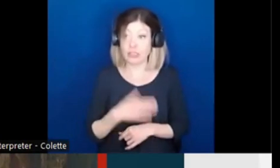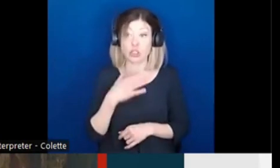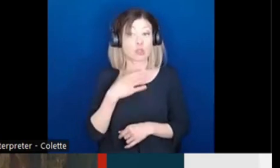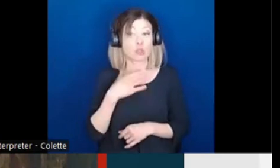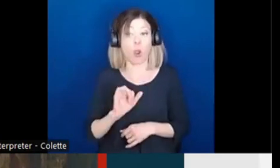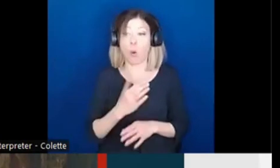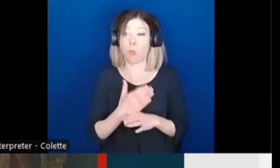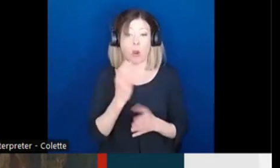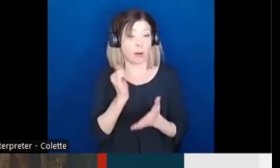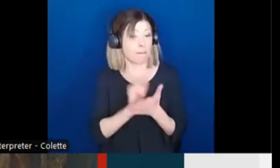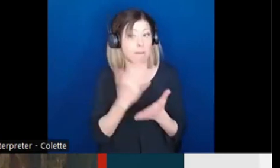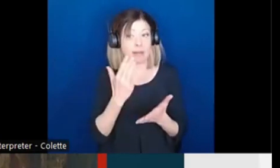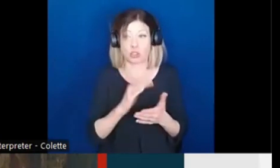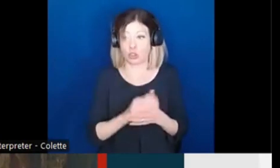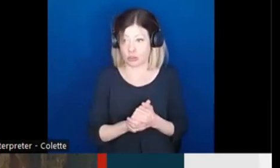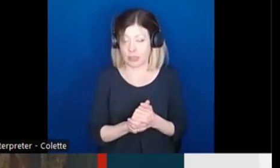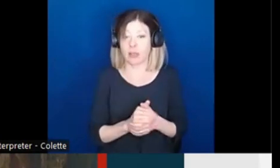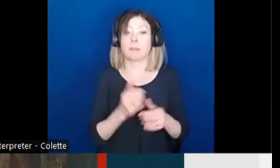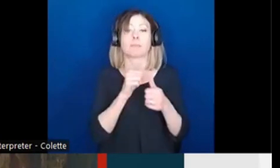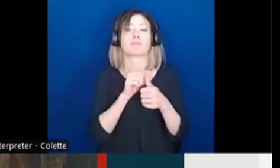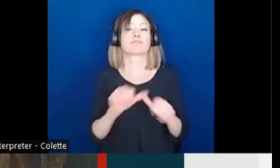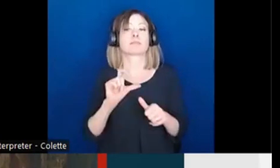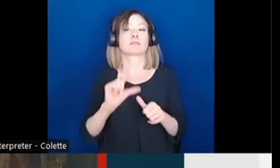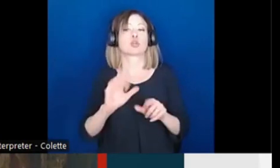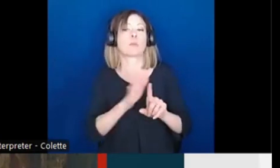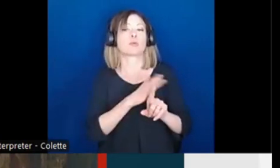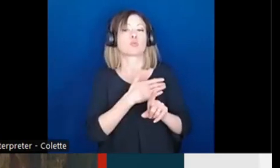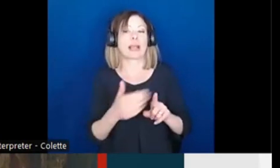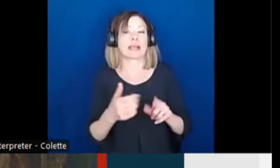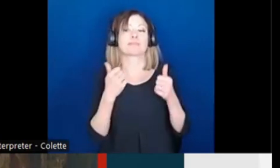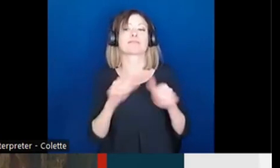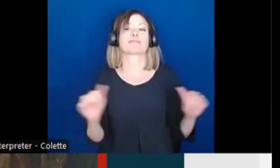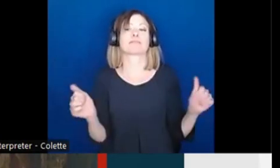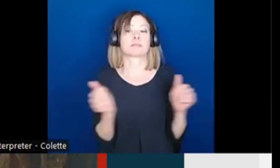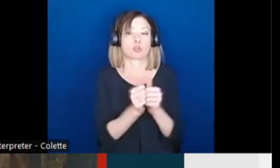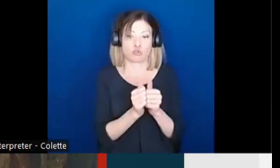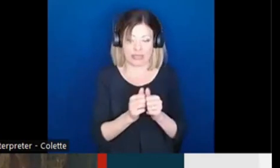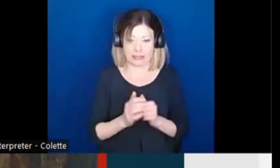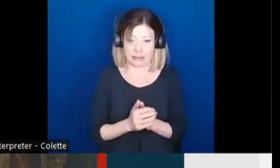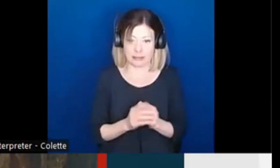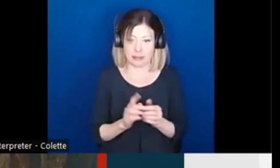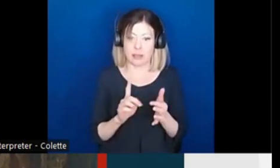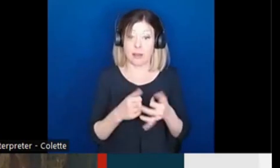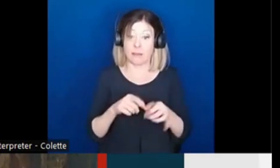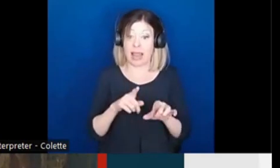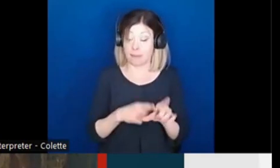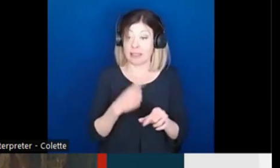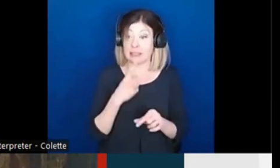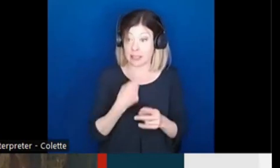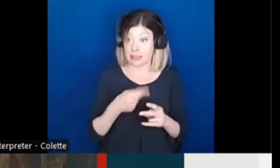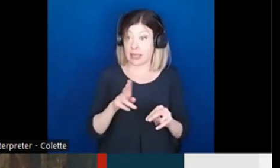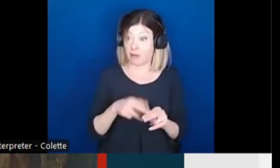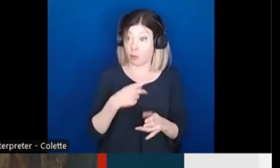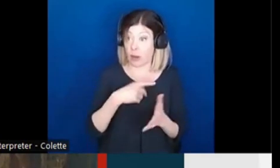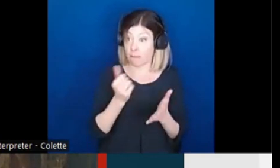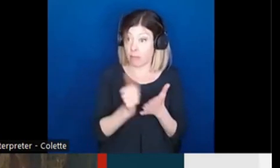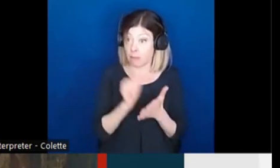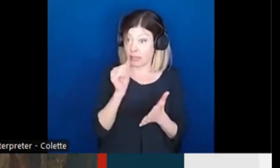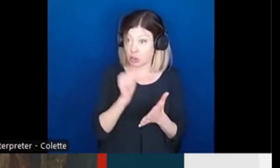but eventually, somehow, Charlotte persuaded her. But Emily said, if we get published, we have got to be